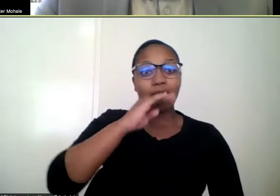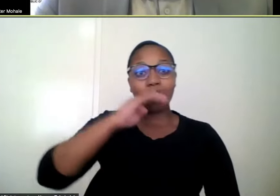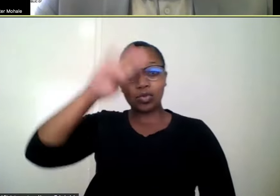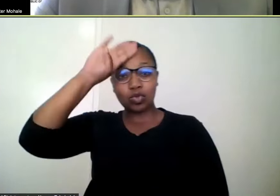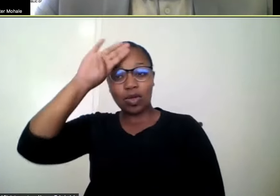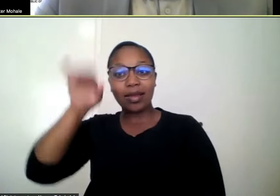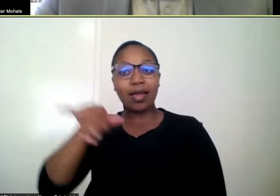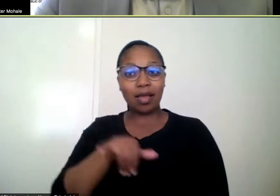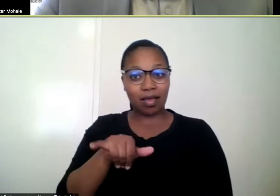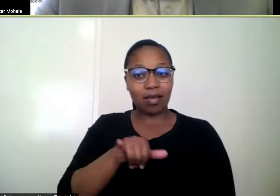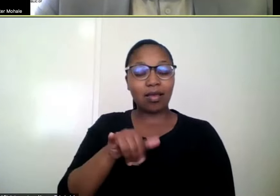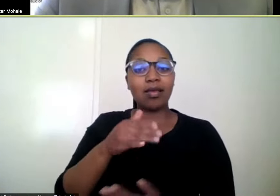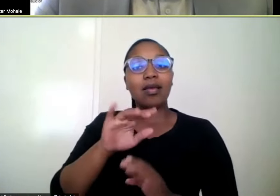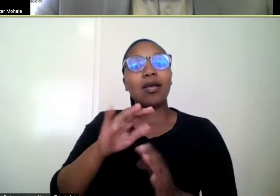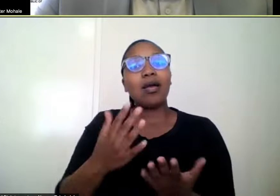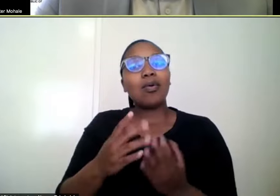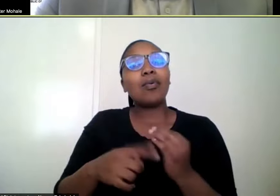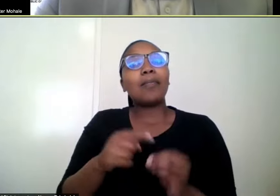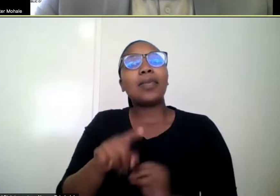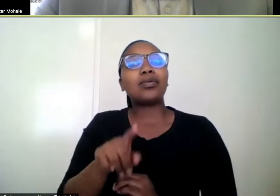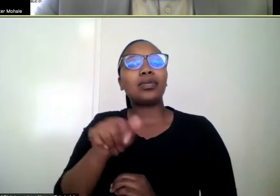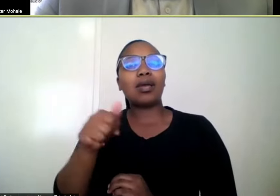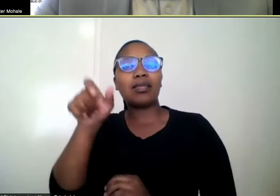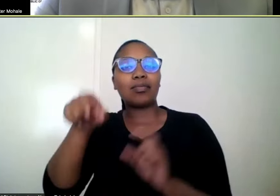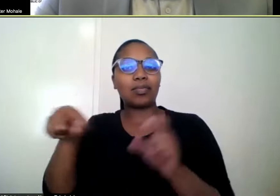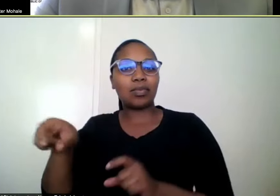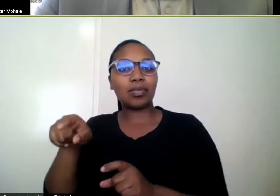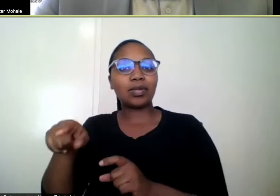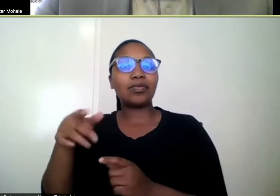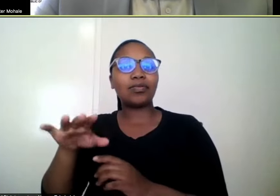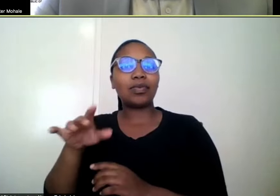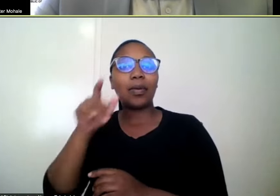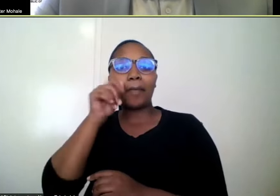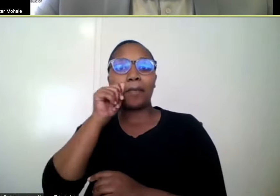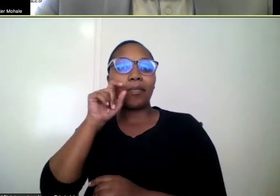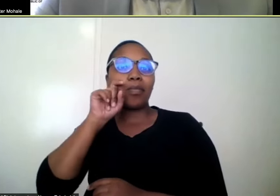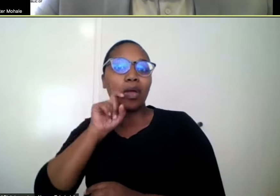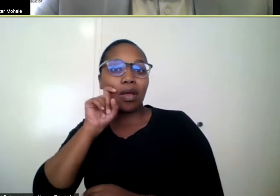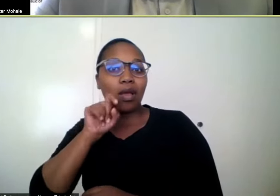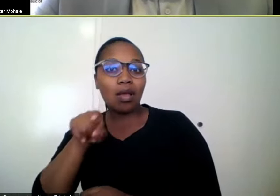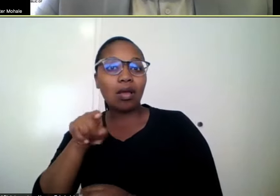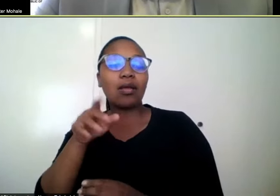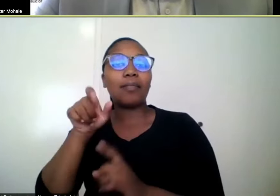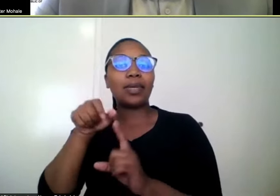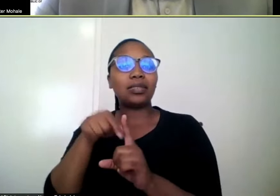Kong who reportedly tested negative before leaving South Africa on his return?